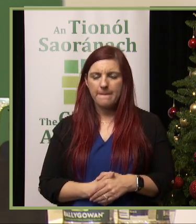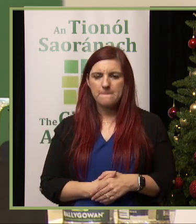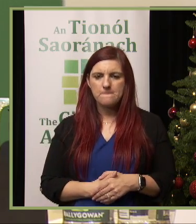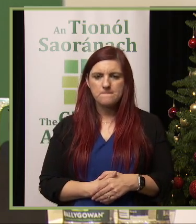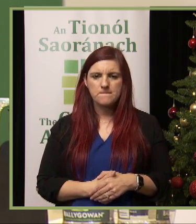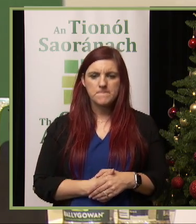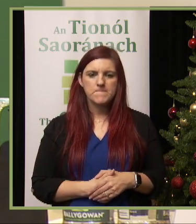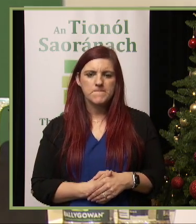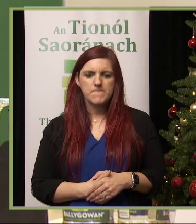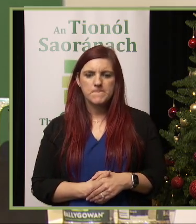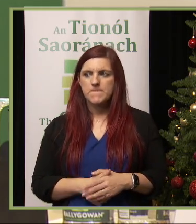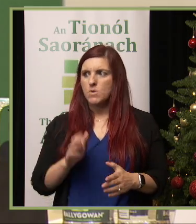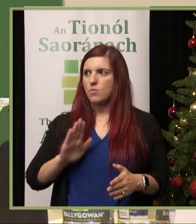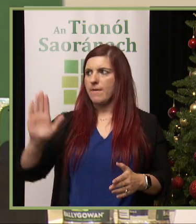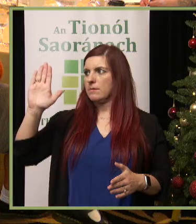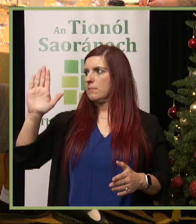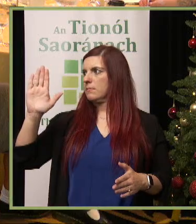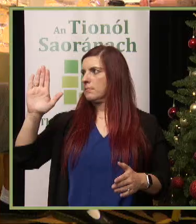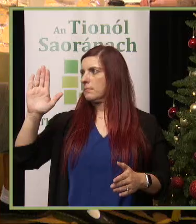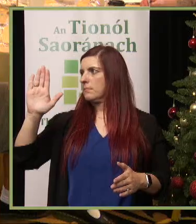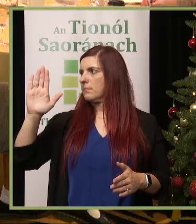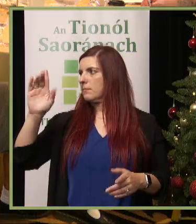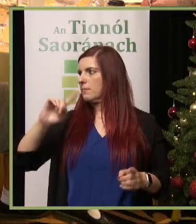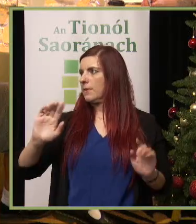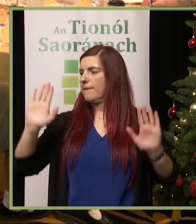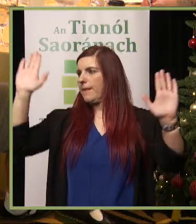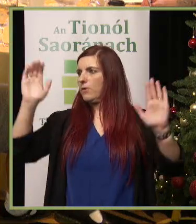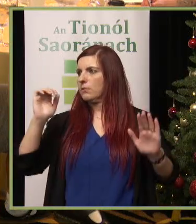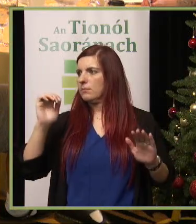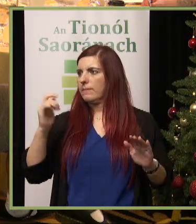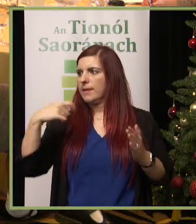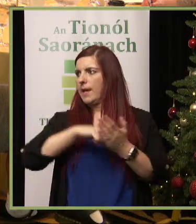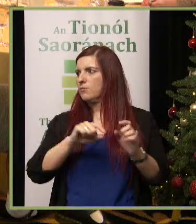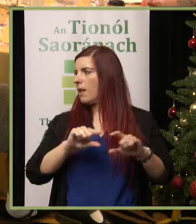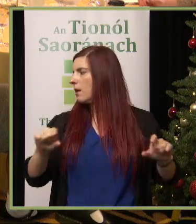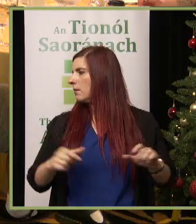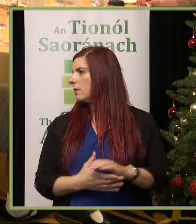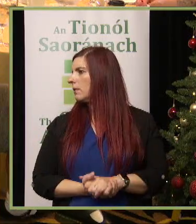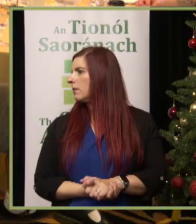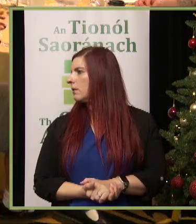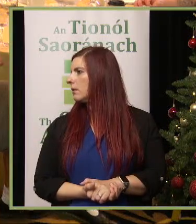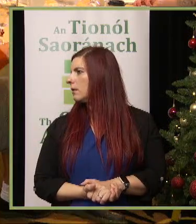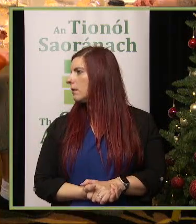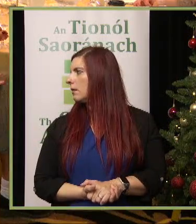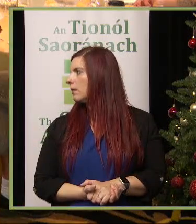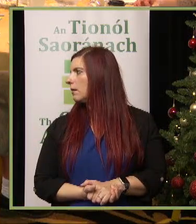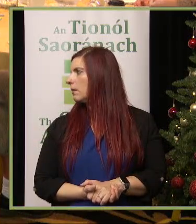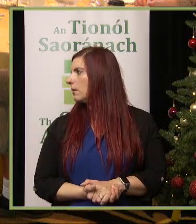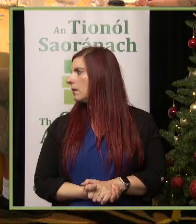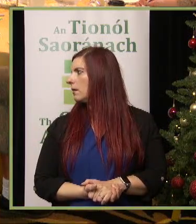Okay. Show of hands. All in favour of this extra line? Sorry, show of